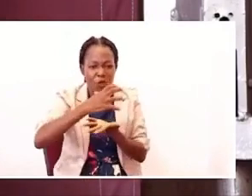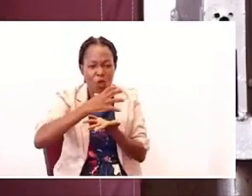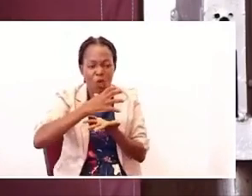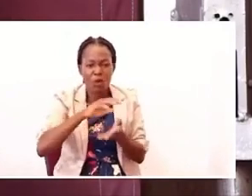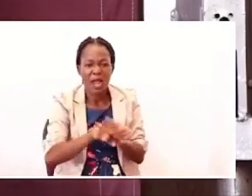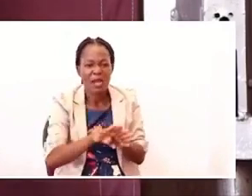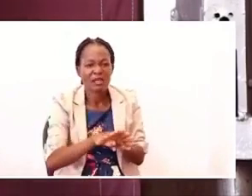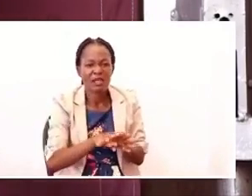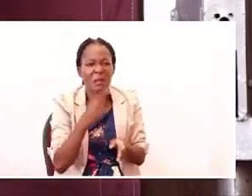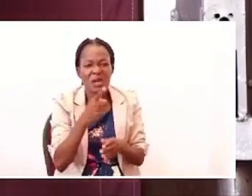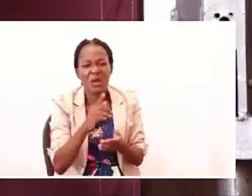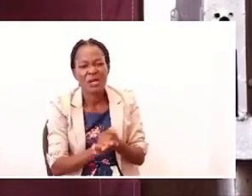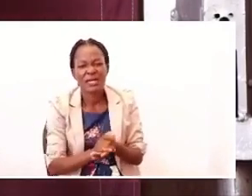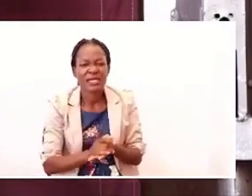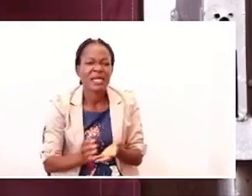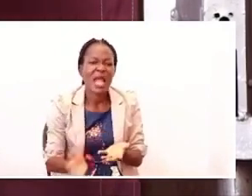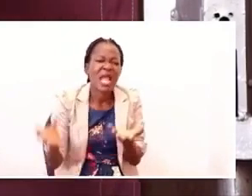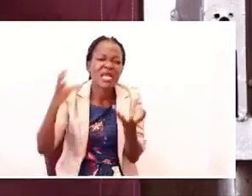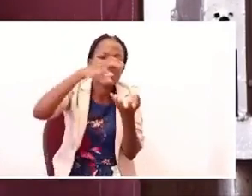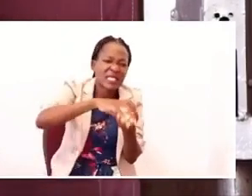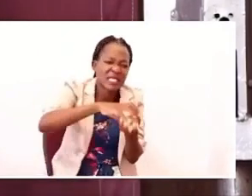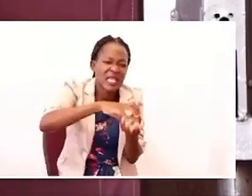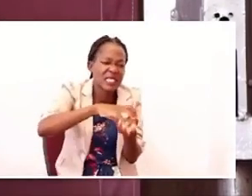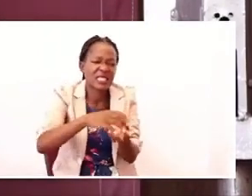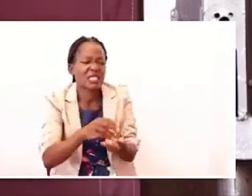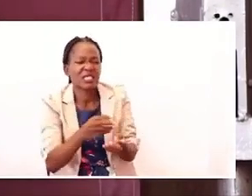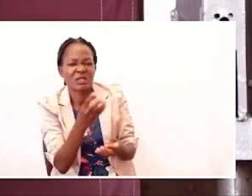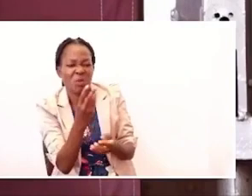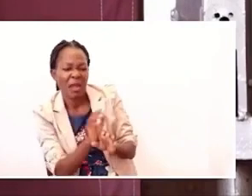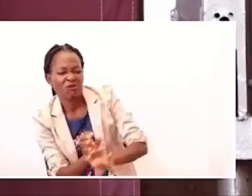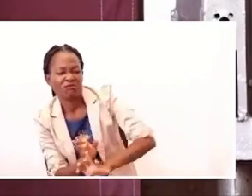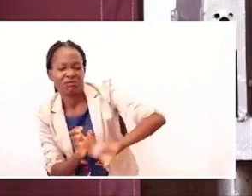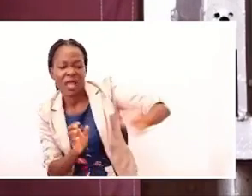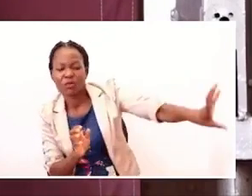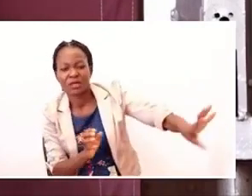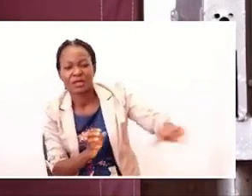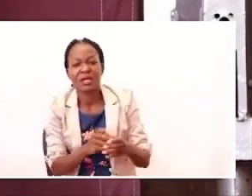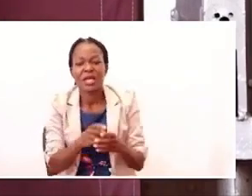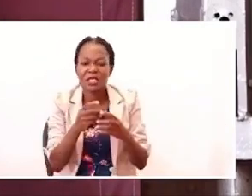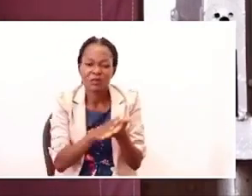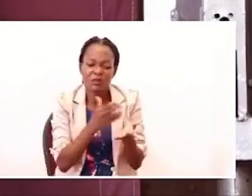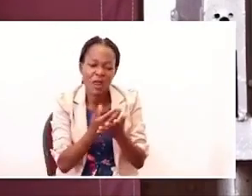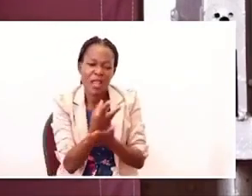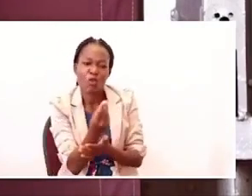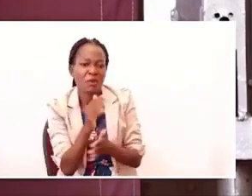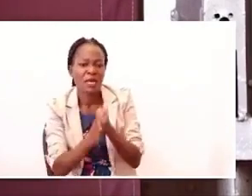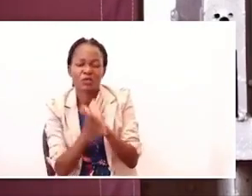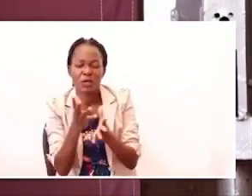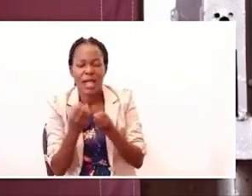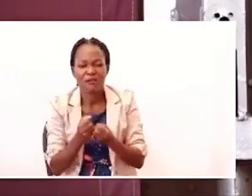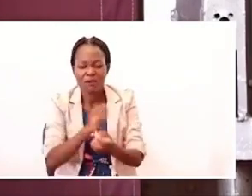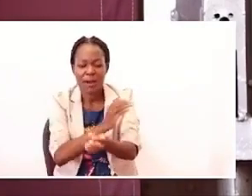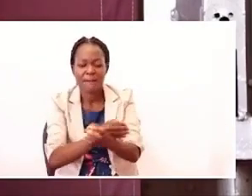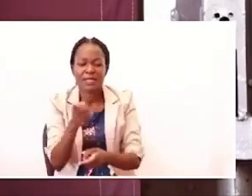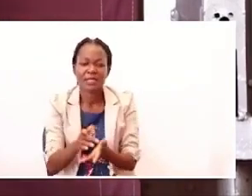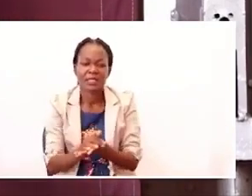It is called excess liquidity that must be mopped out of the system. The economy does not have the capacity